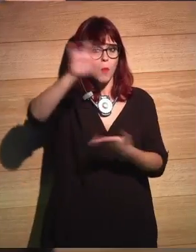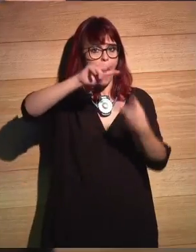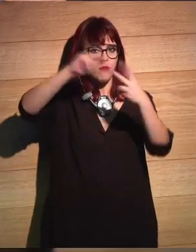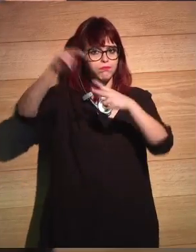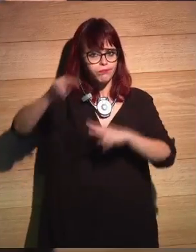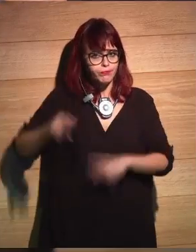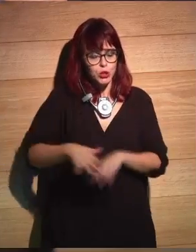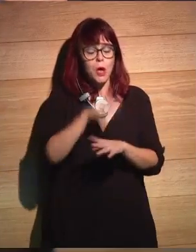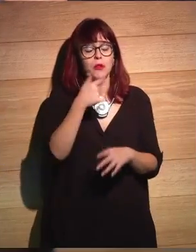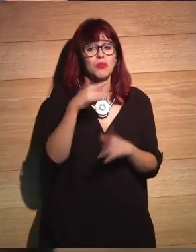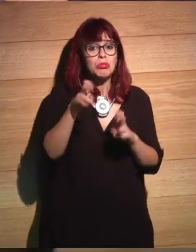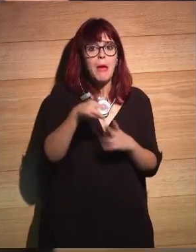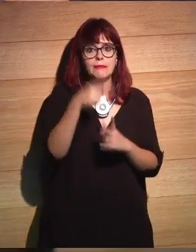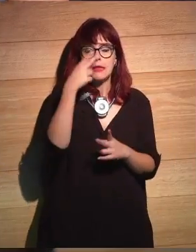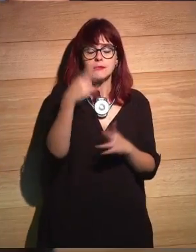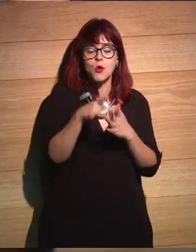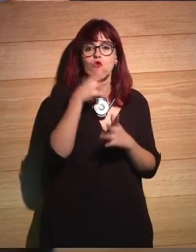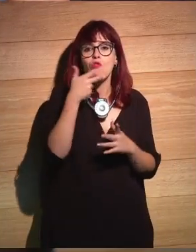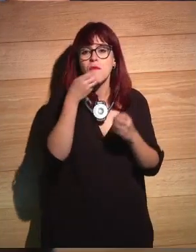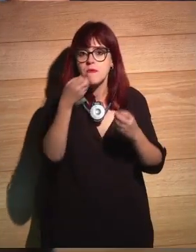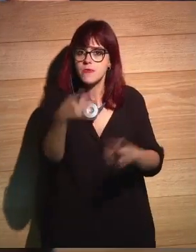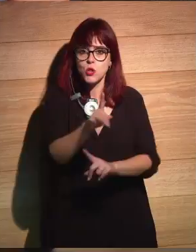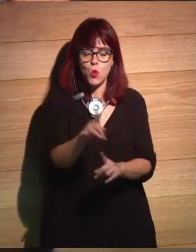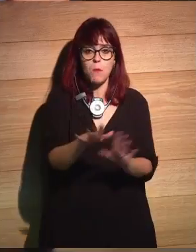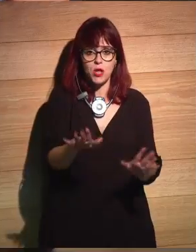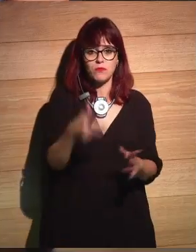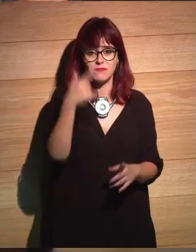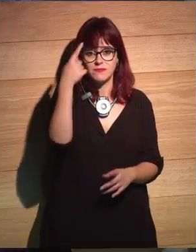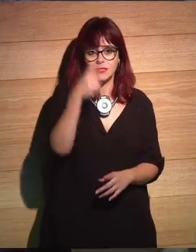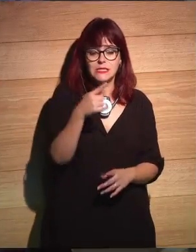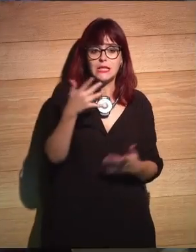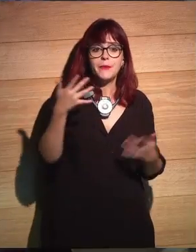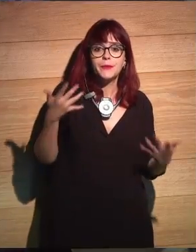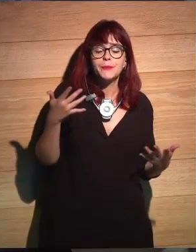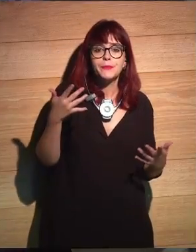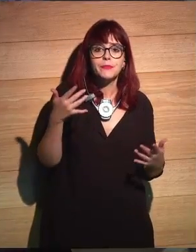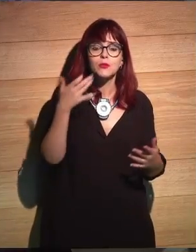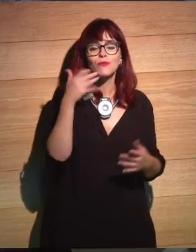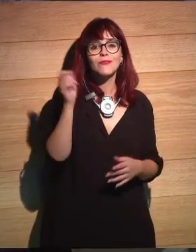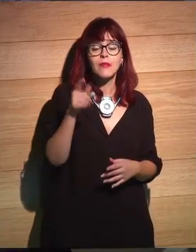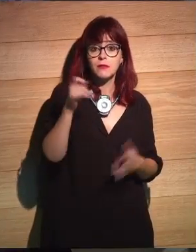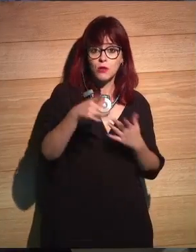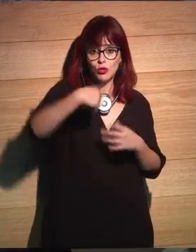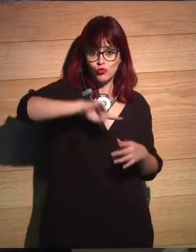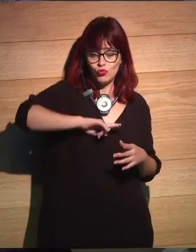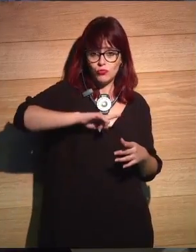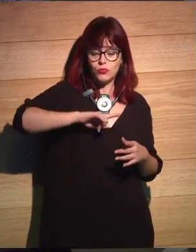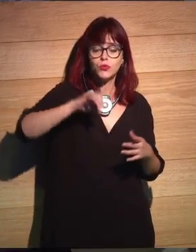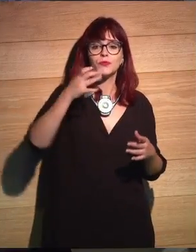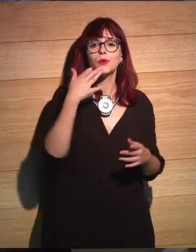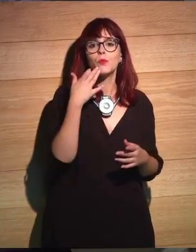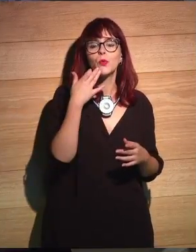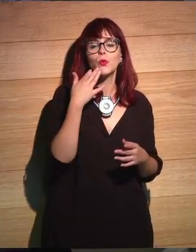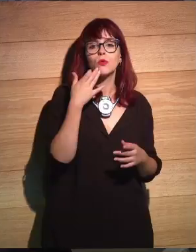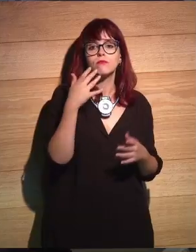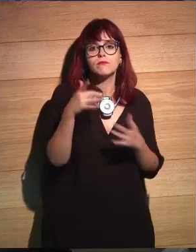but I'm not very often discovering Spanish books. I guess they are there, but compared